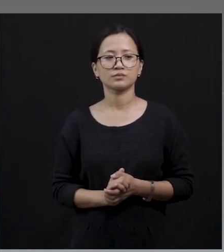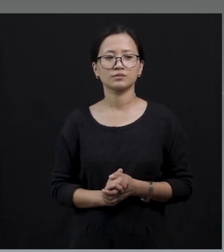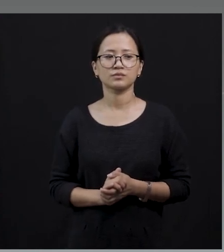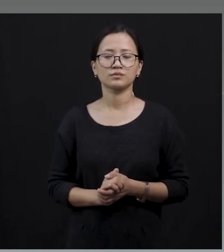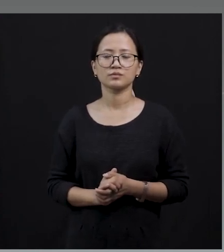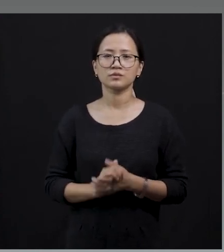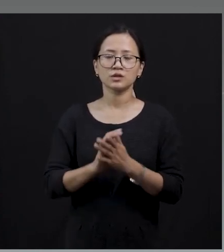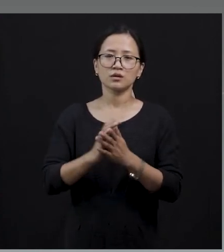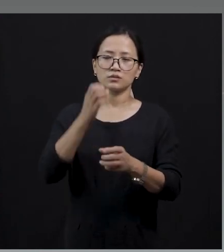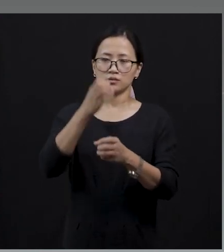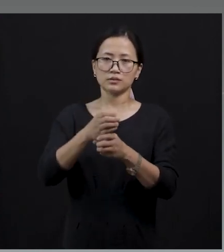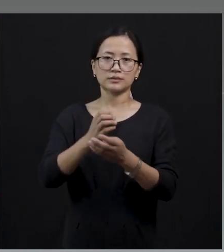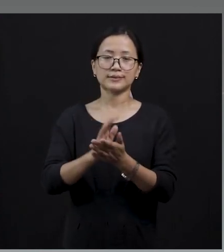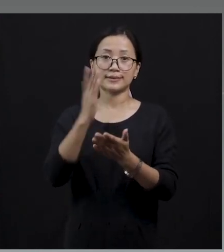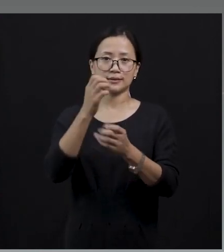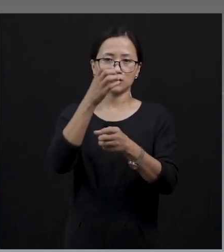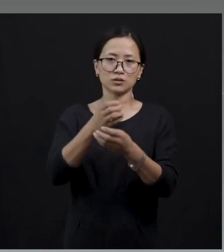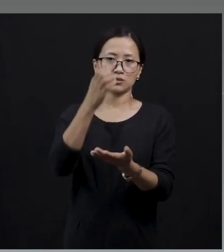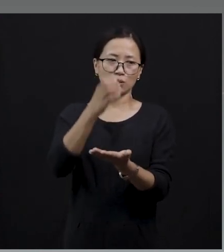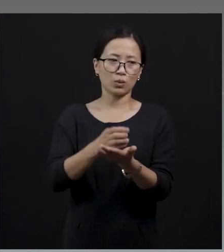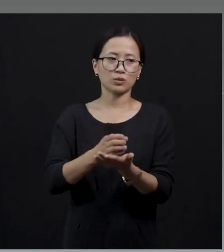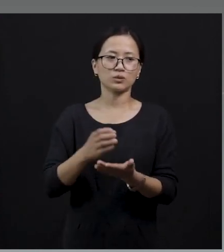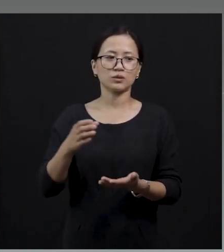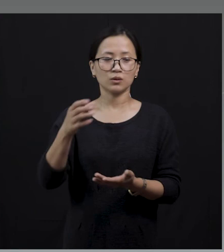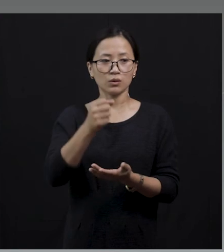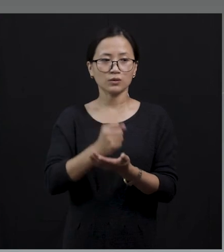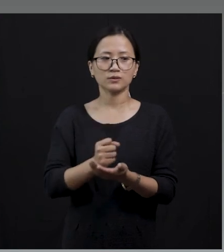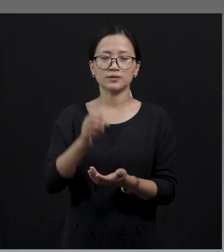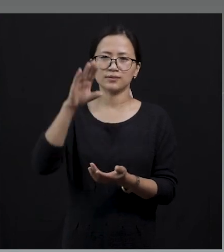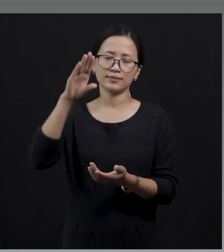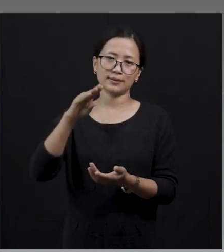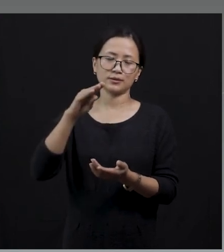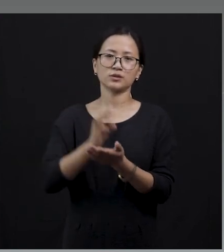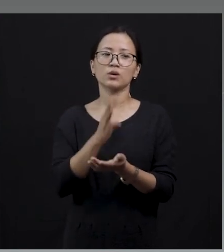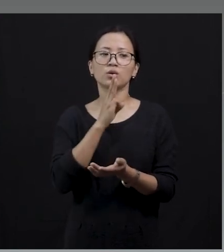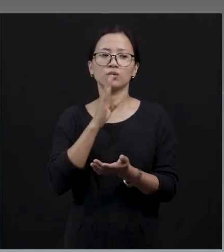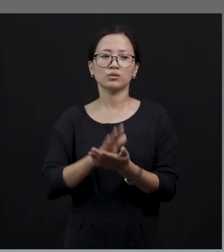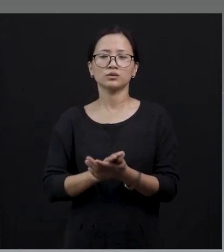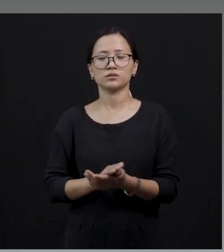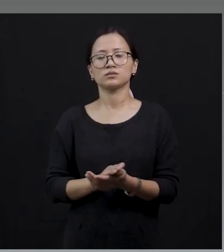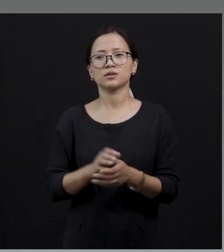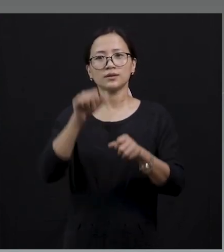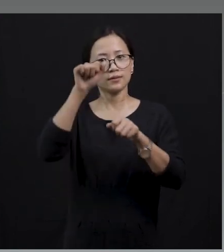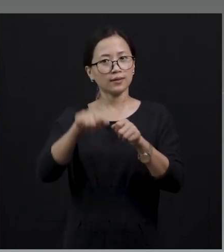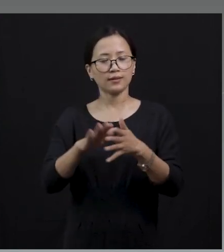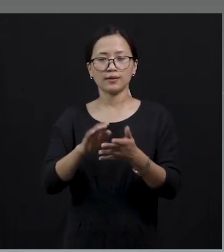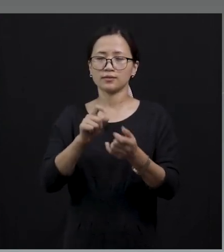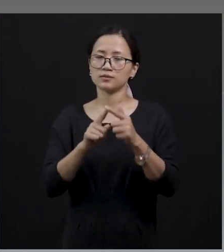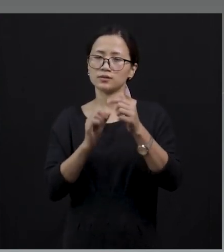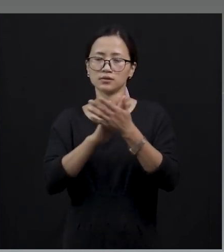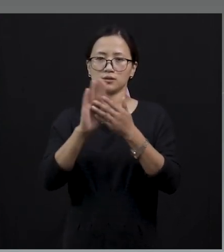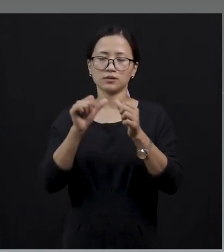this: the glass holds less water than the bottle, right? That means this glass